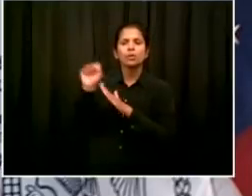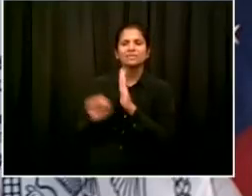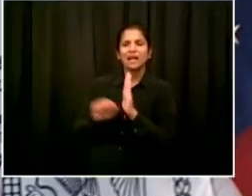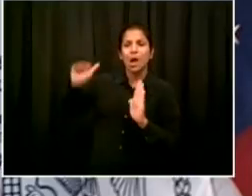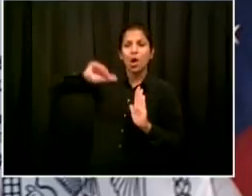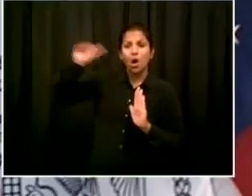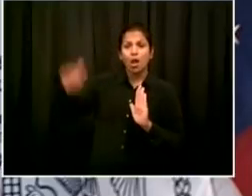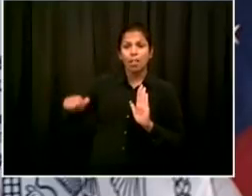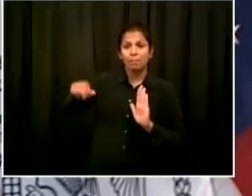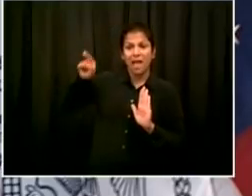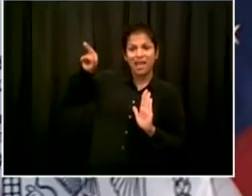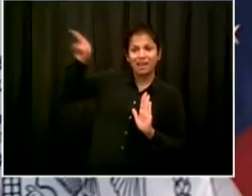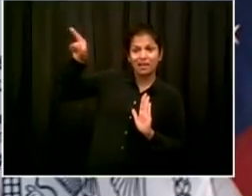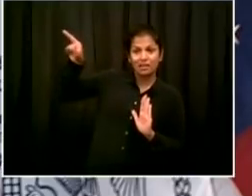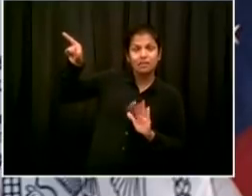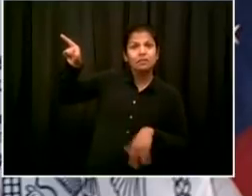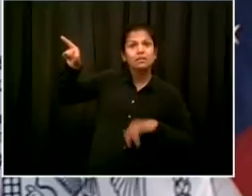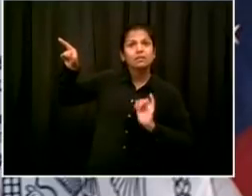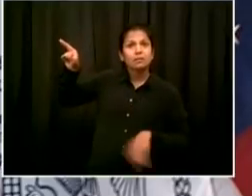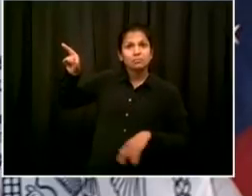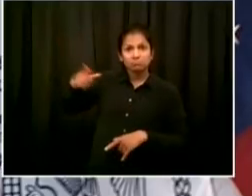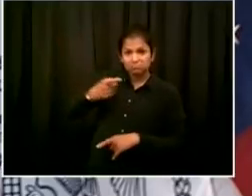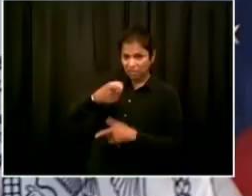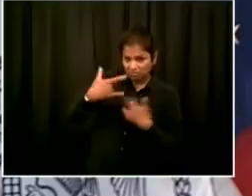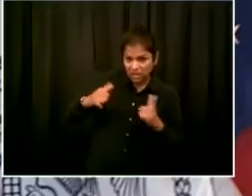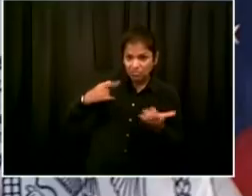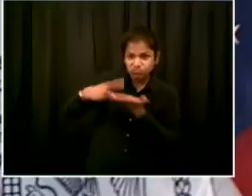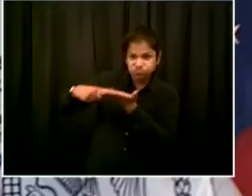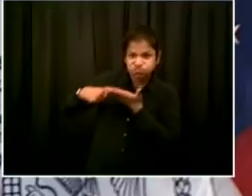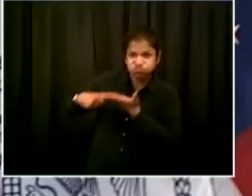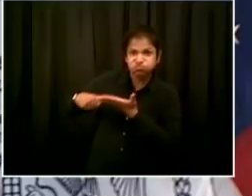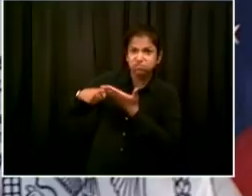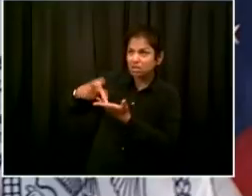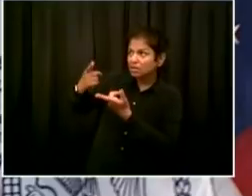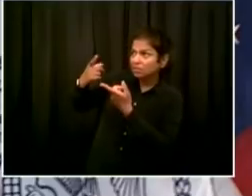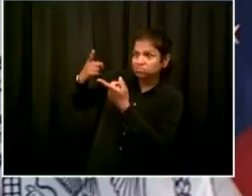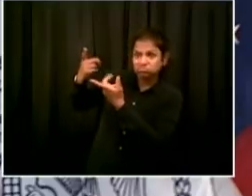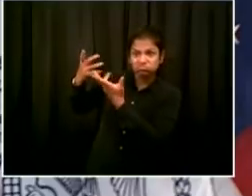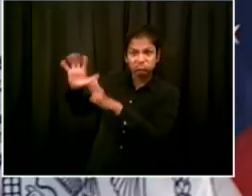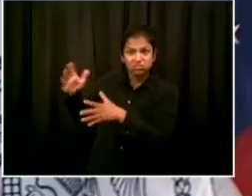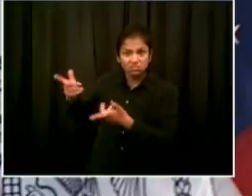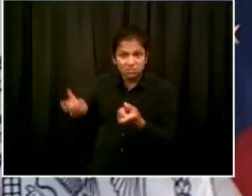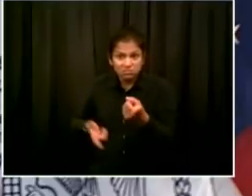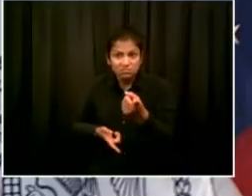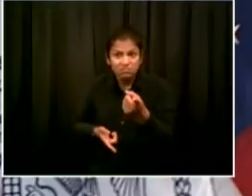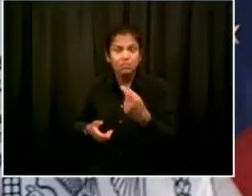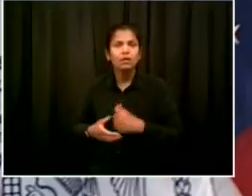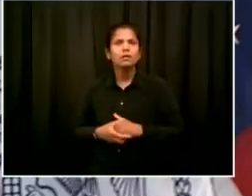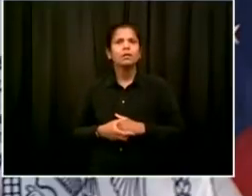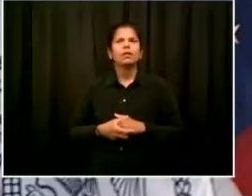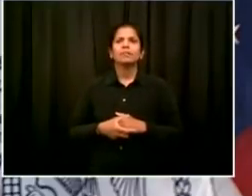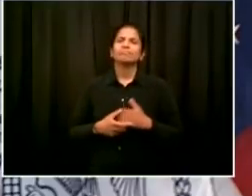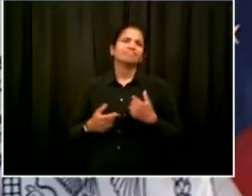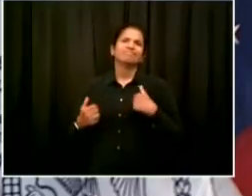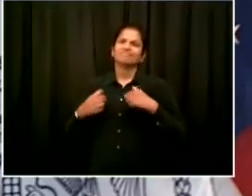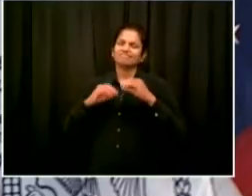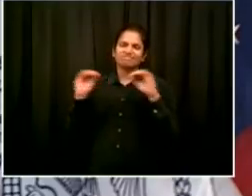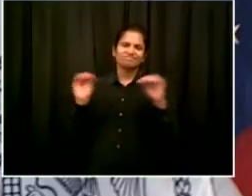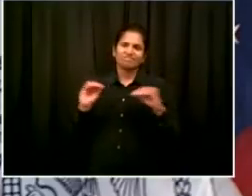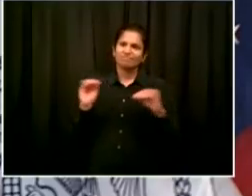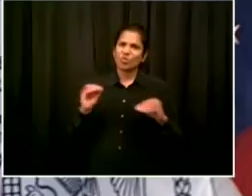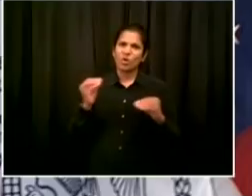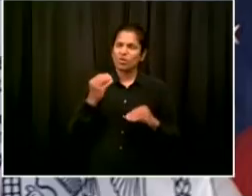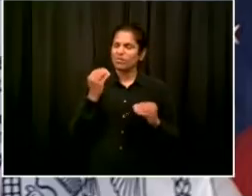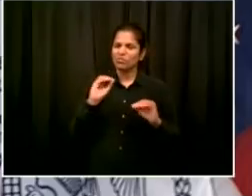that stand? There hasn't been any immediate movement, Henry, but I think it's very much a live issue. Look, we